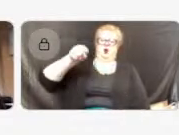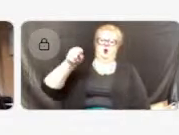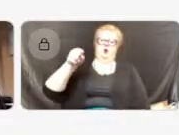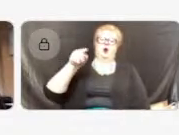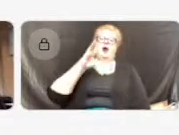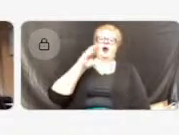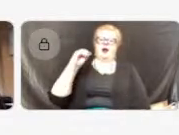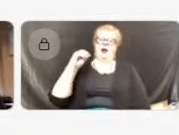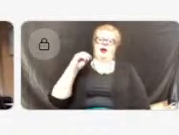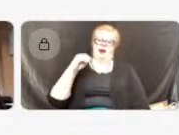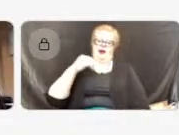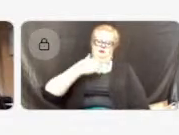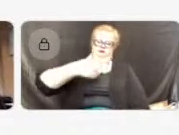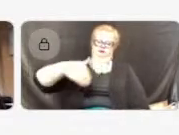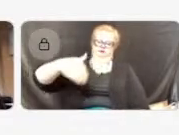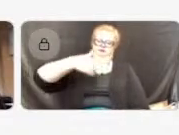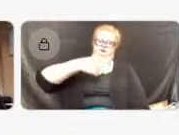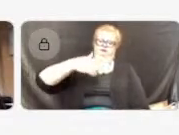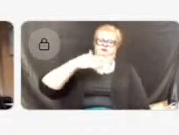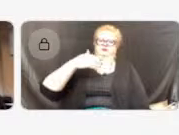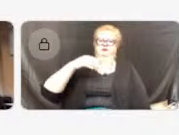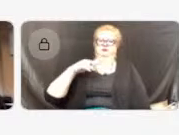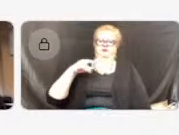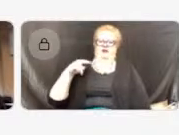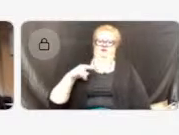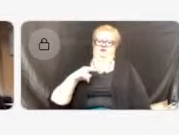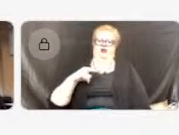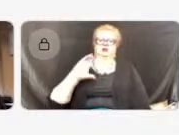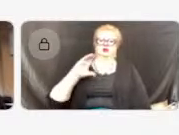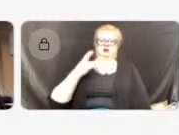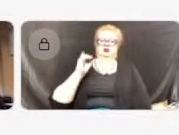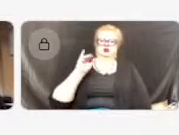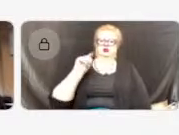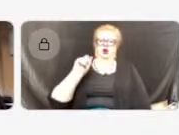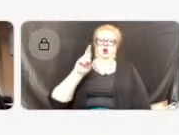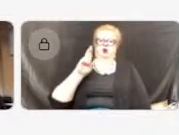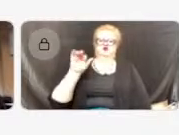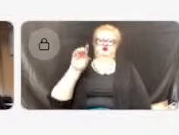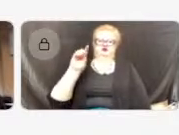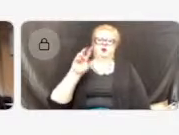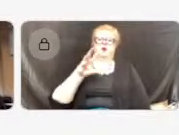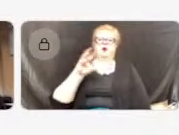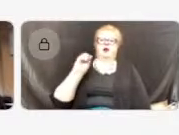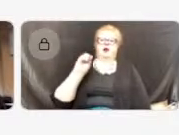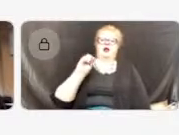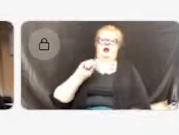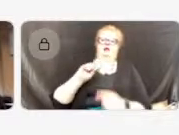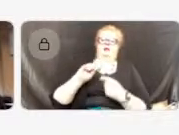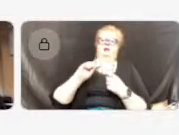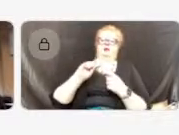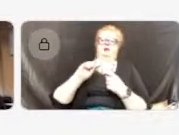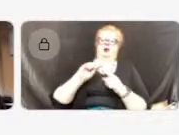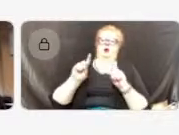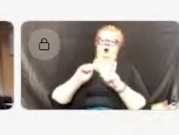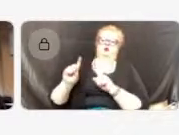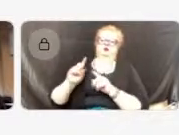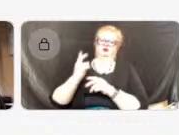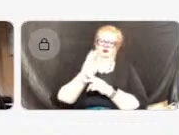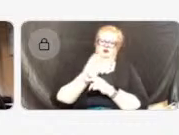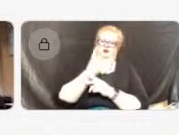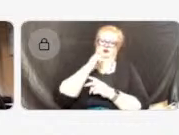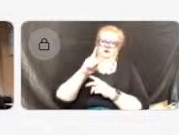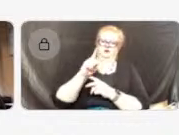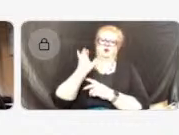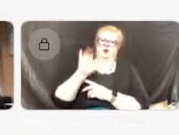done again for most of the lots that face Chico Road to provide alternate uses to the single family uses along